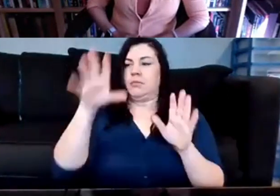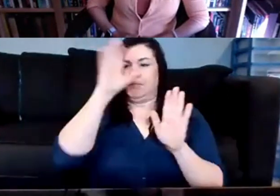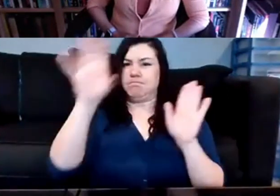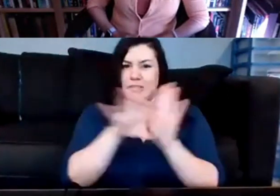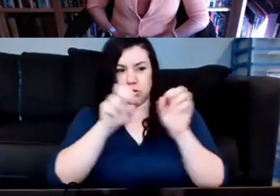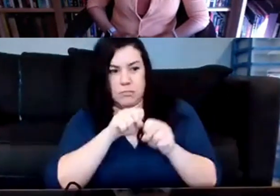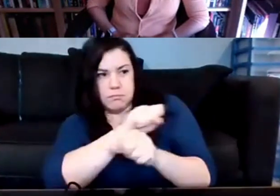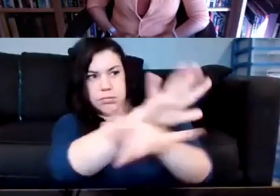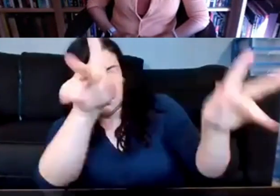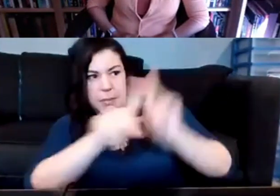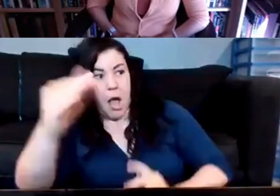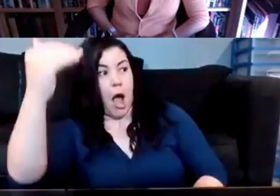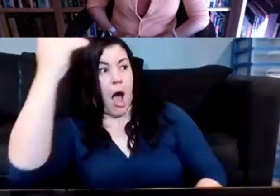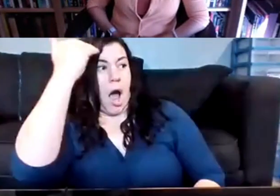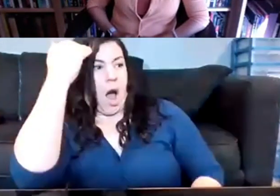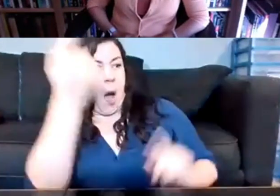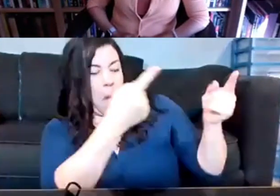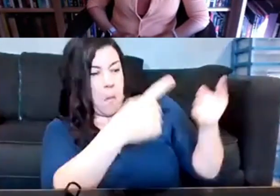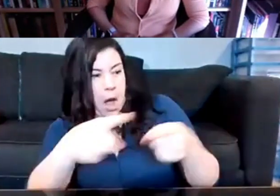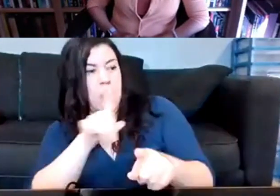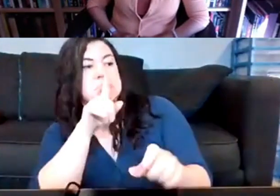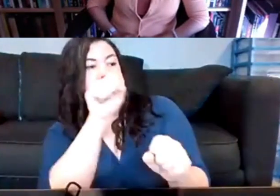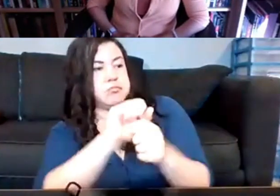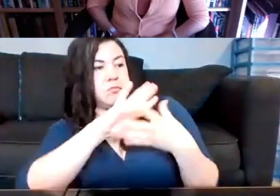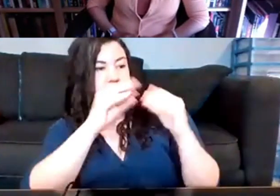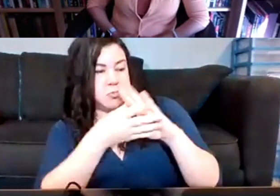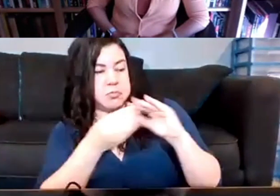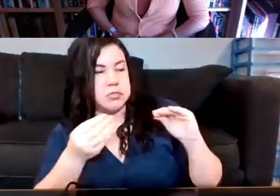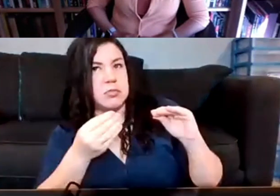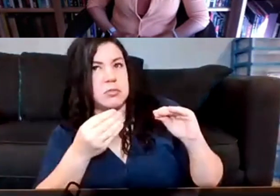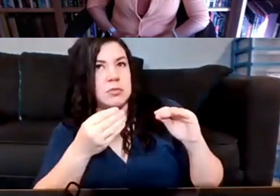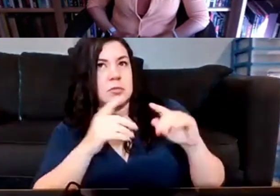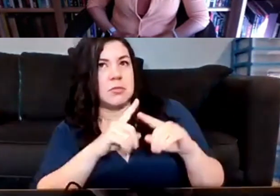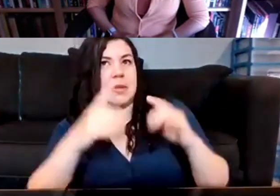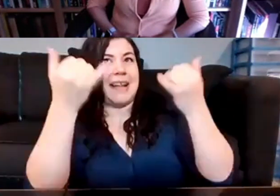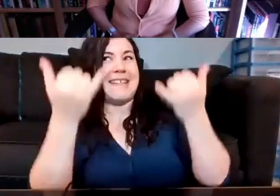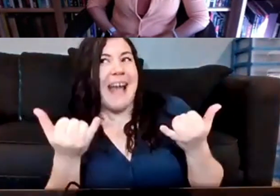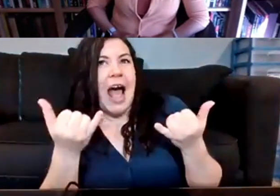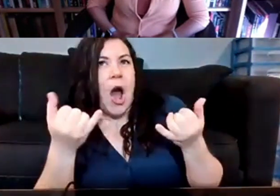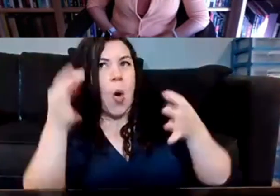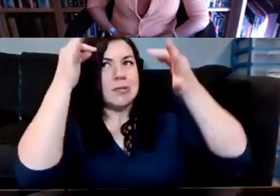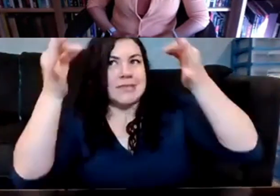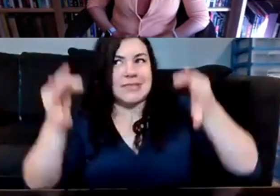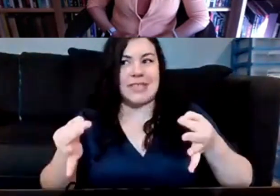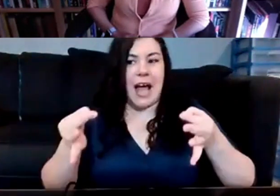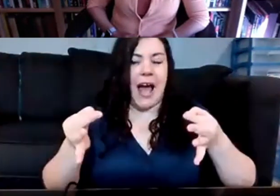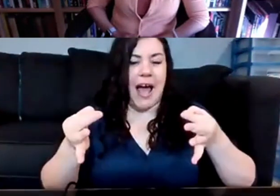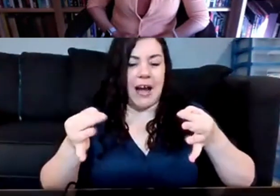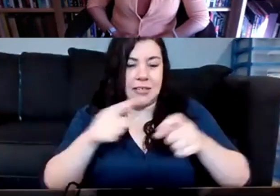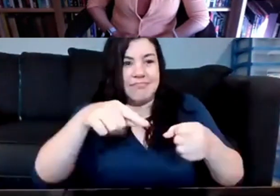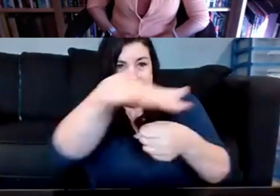out into the world as I started to maybe kind of use up space and decide to go outside of